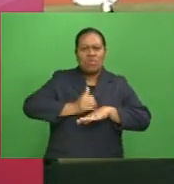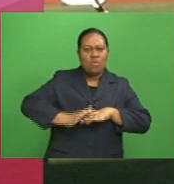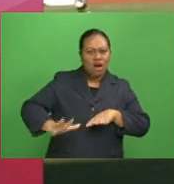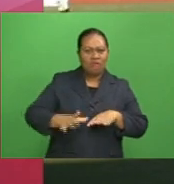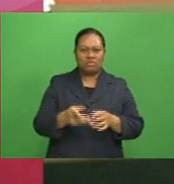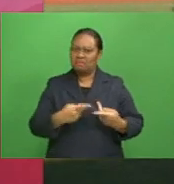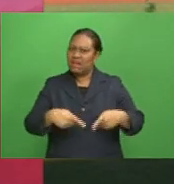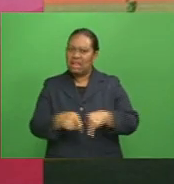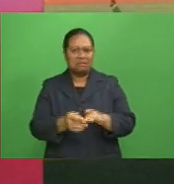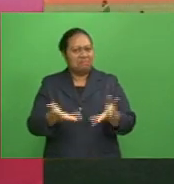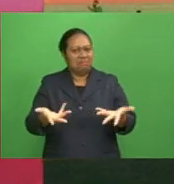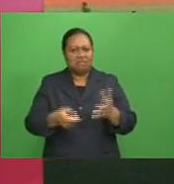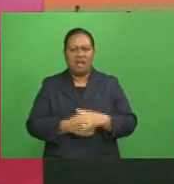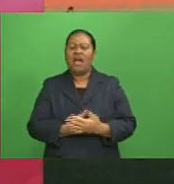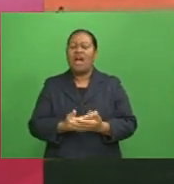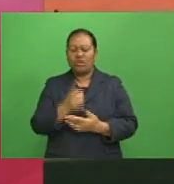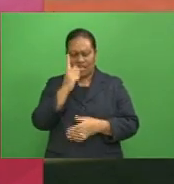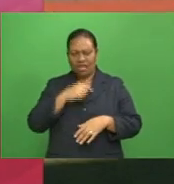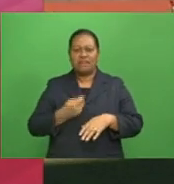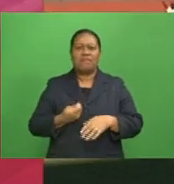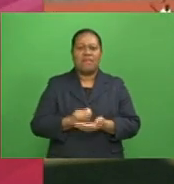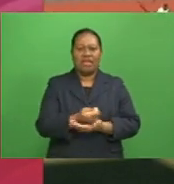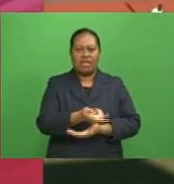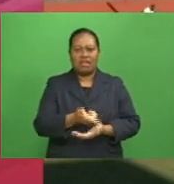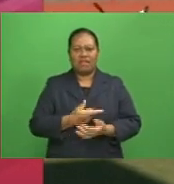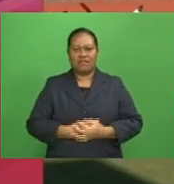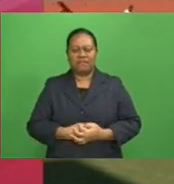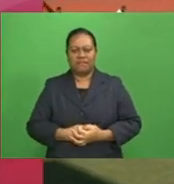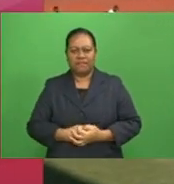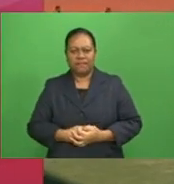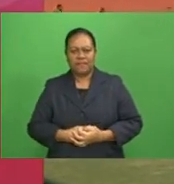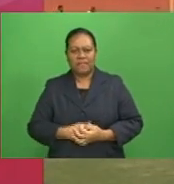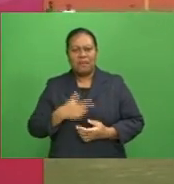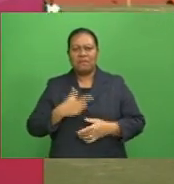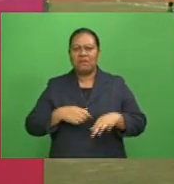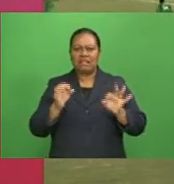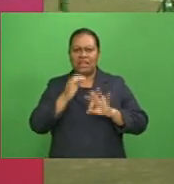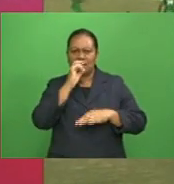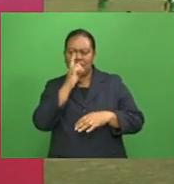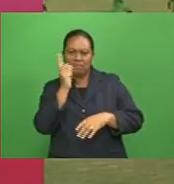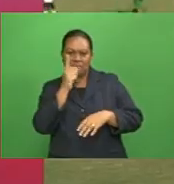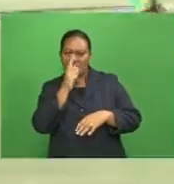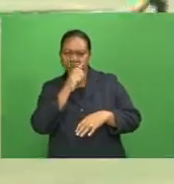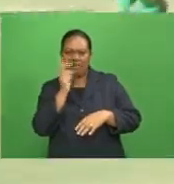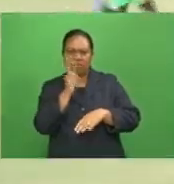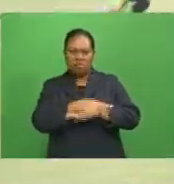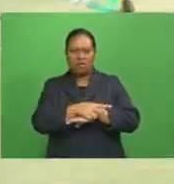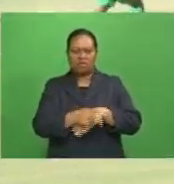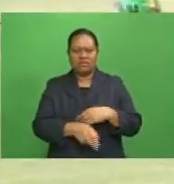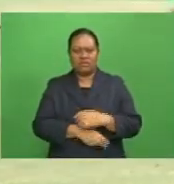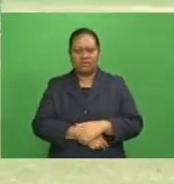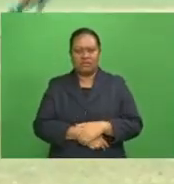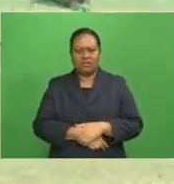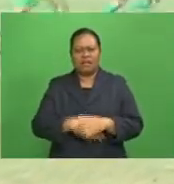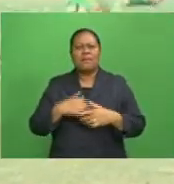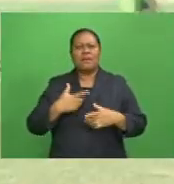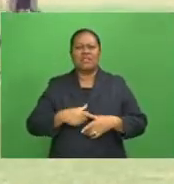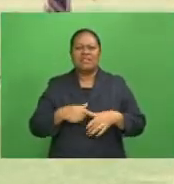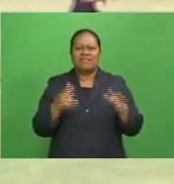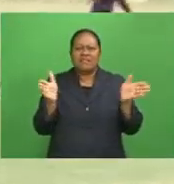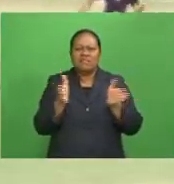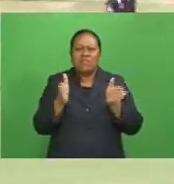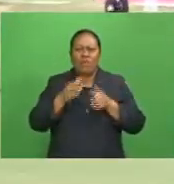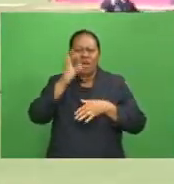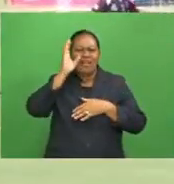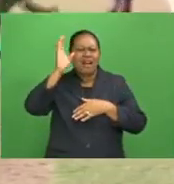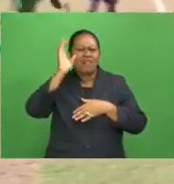definitely that will be that cannot be profitable for Fiji FA, because we have a very small